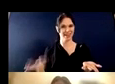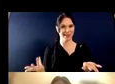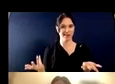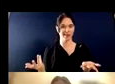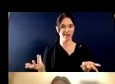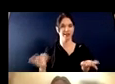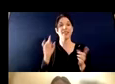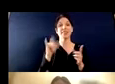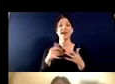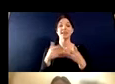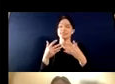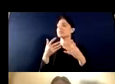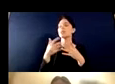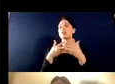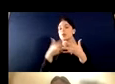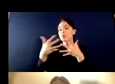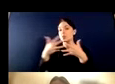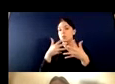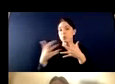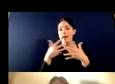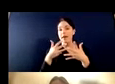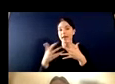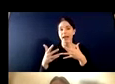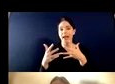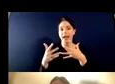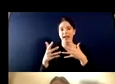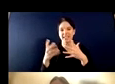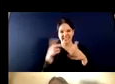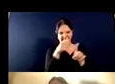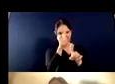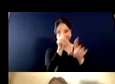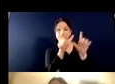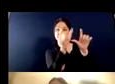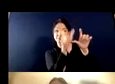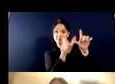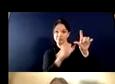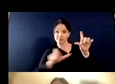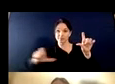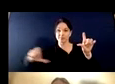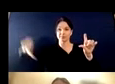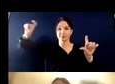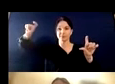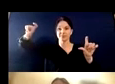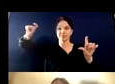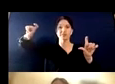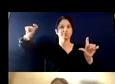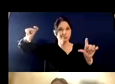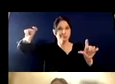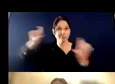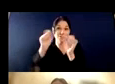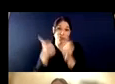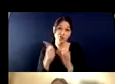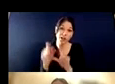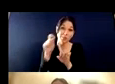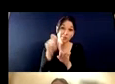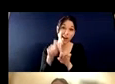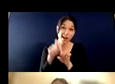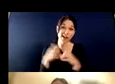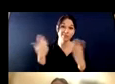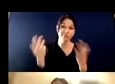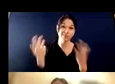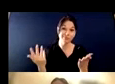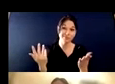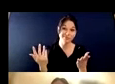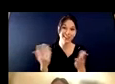gray shaded region here in the shape of a banana. And I want to point out these letters because